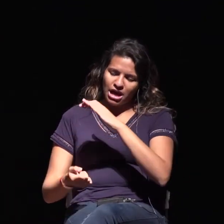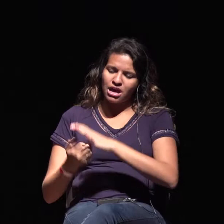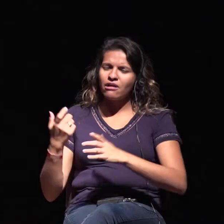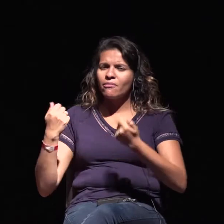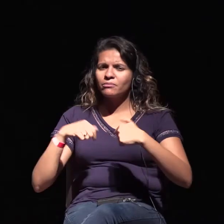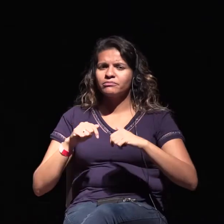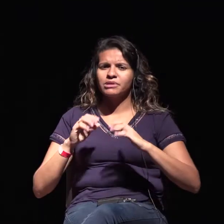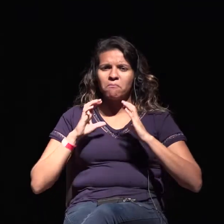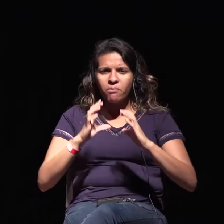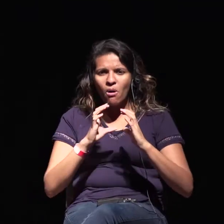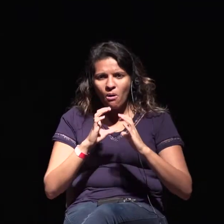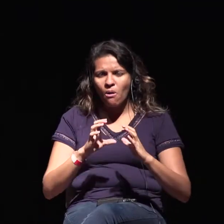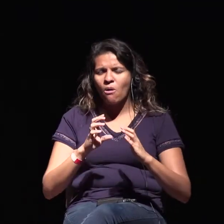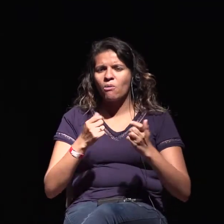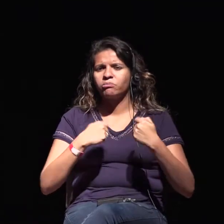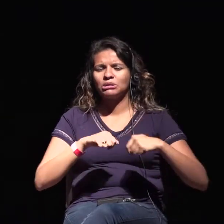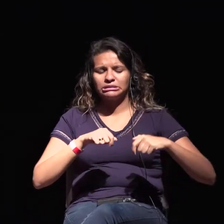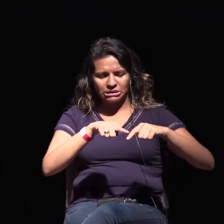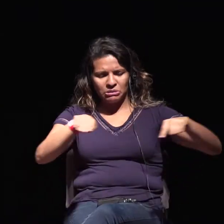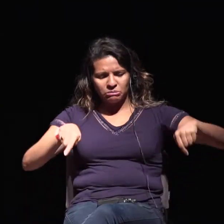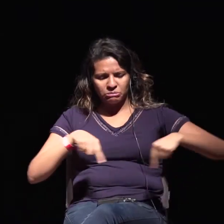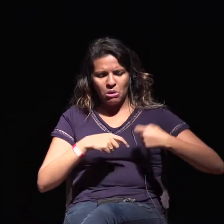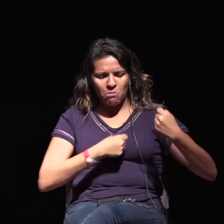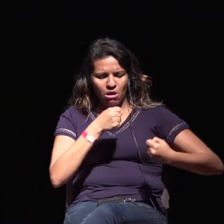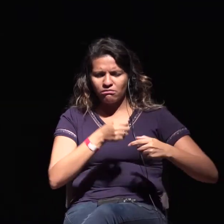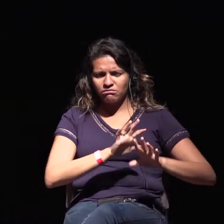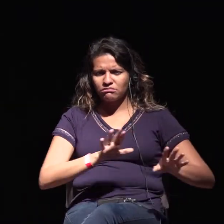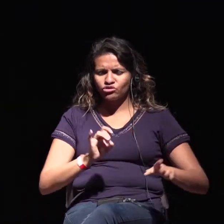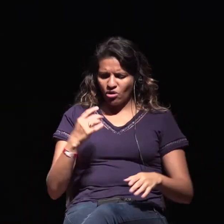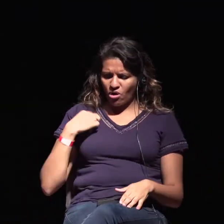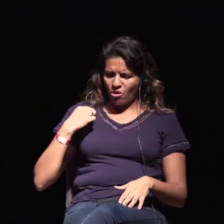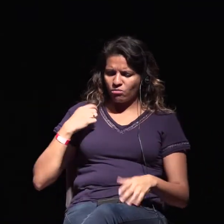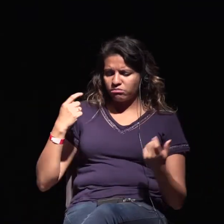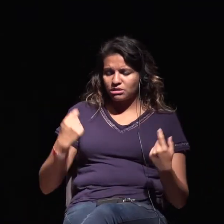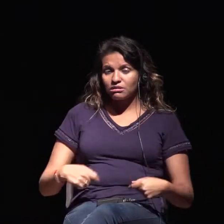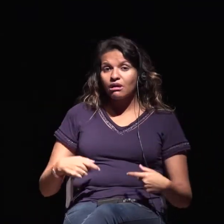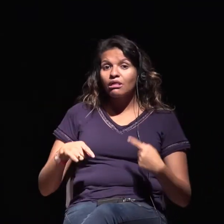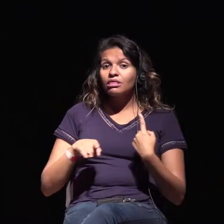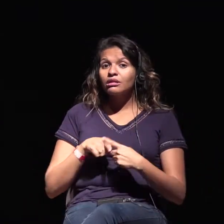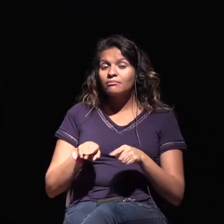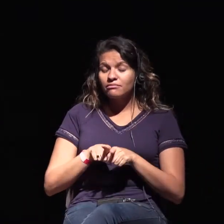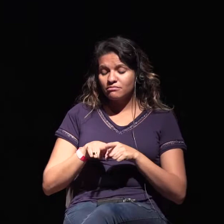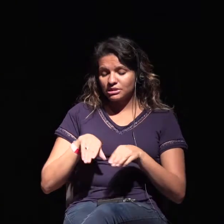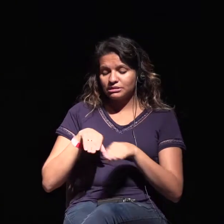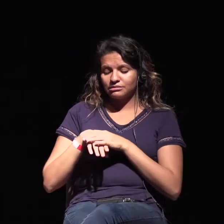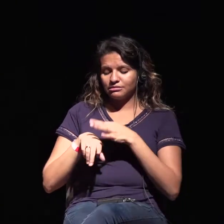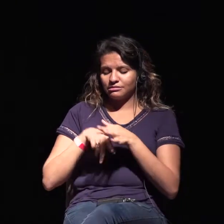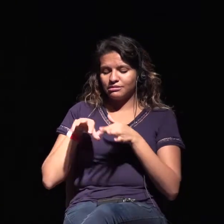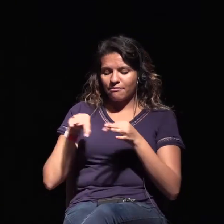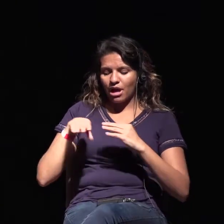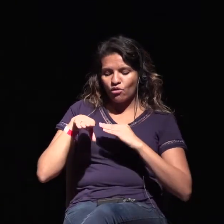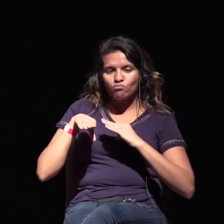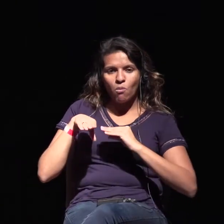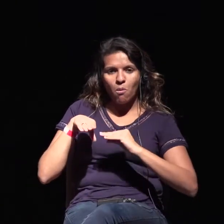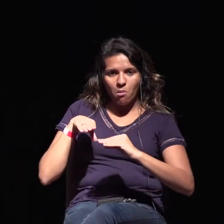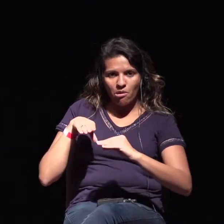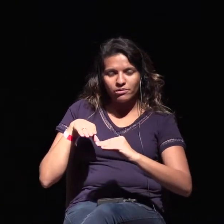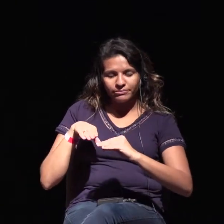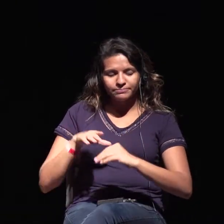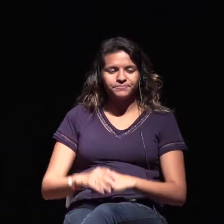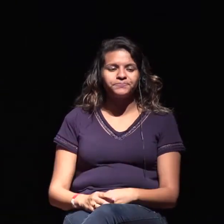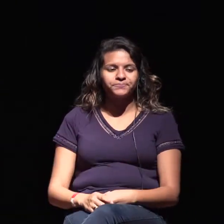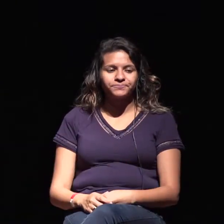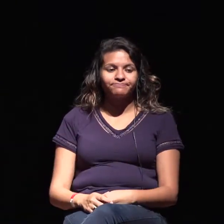that you needed, above all, the right shoes. And shoes are a large part of the Judson story. As Fred